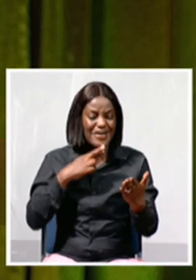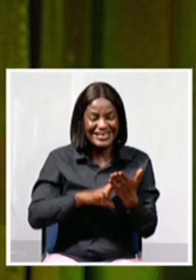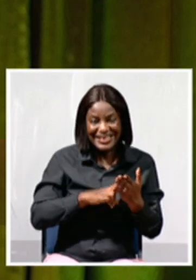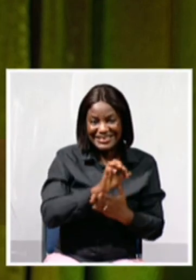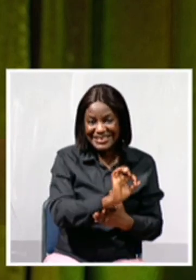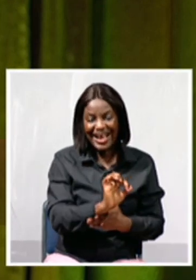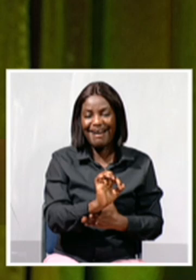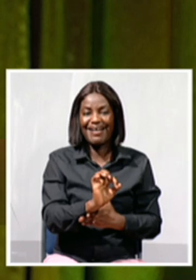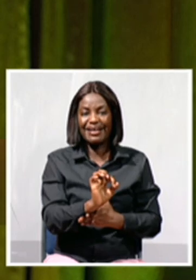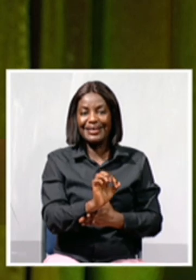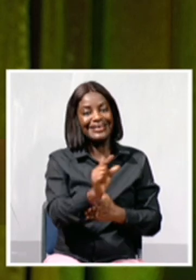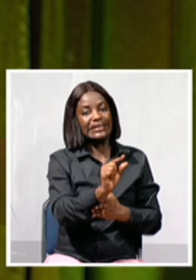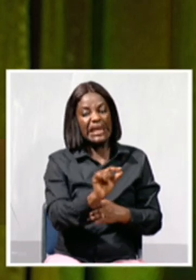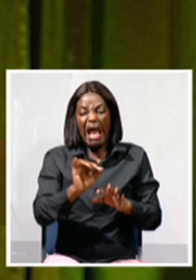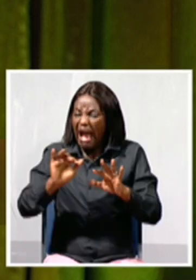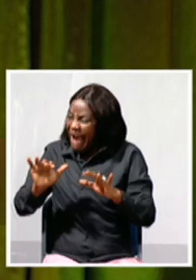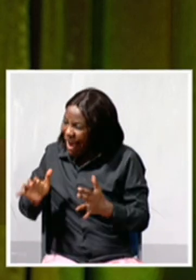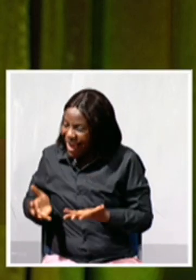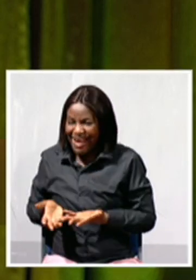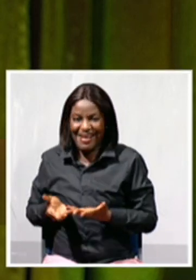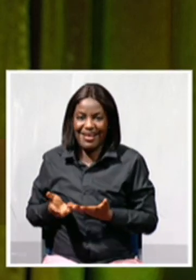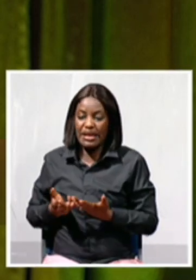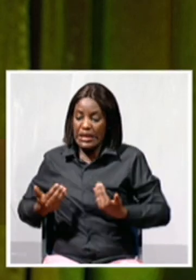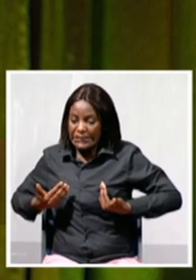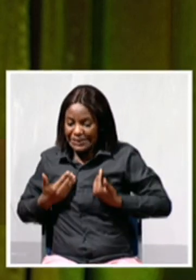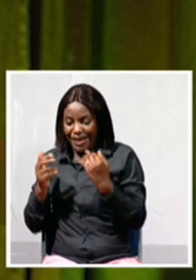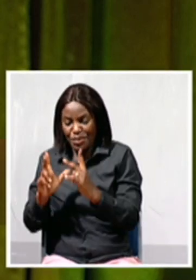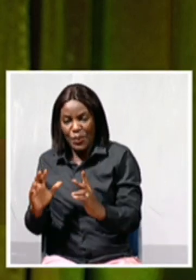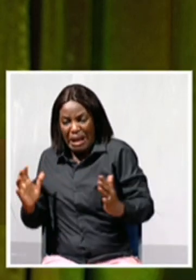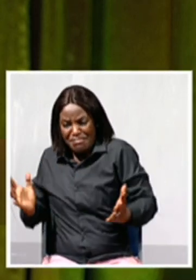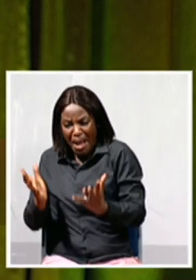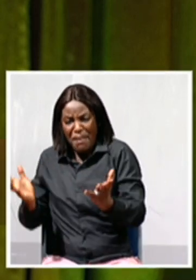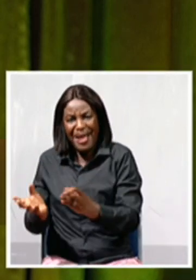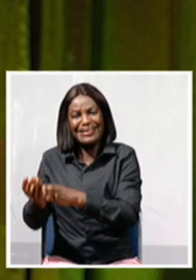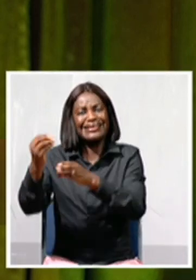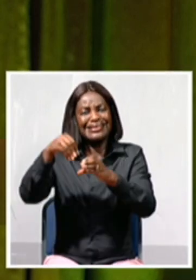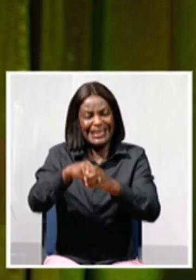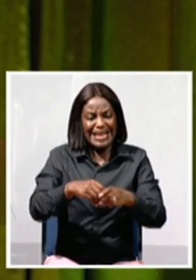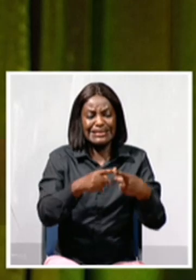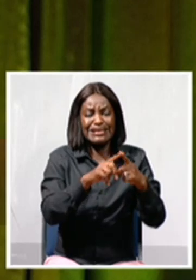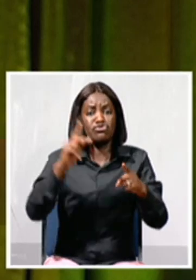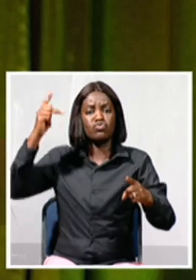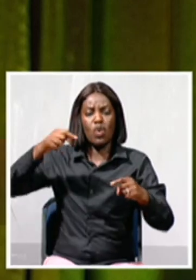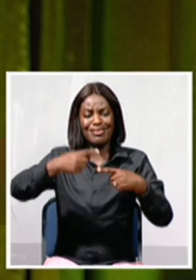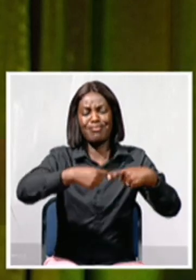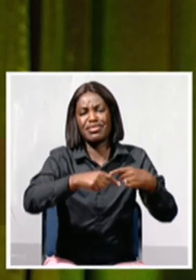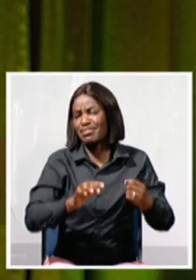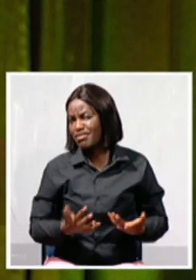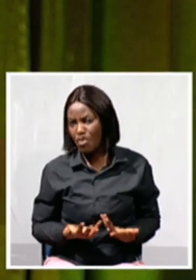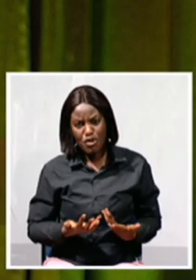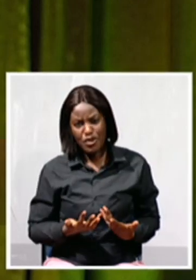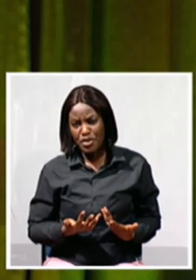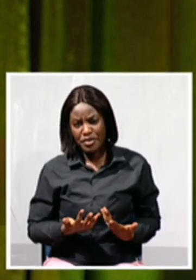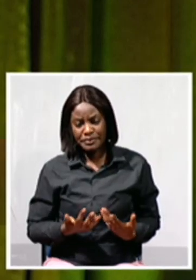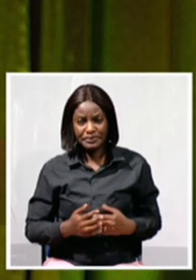of Democracy have gone out of their way to get the message across to young people in order to bring young